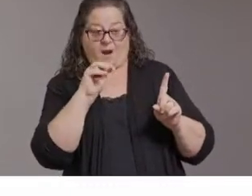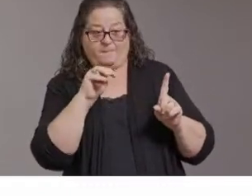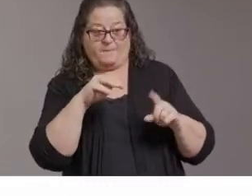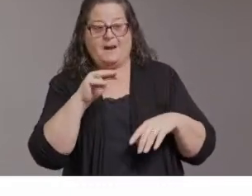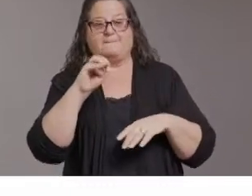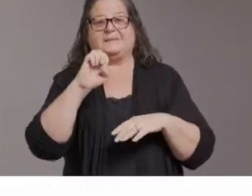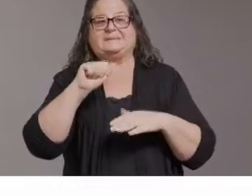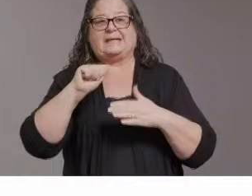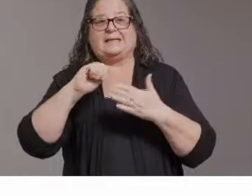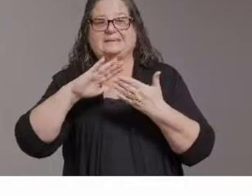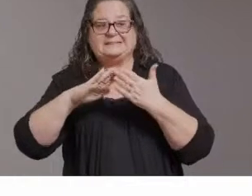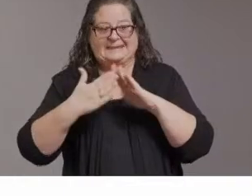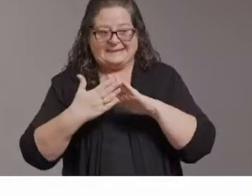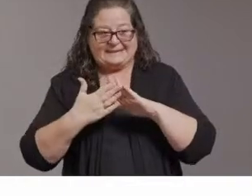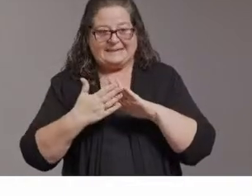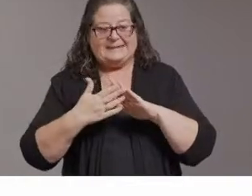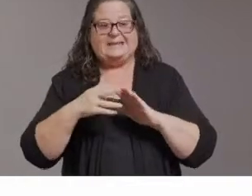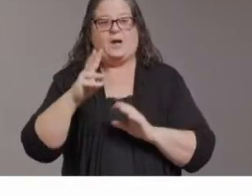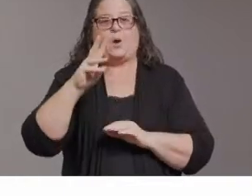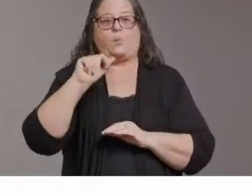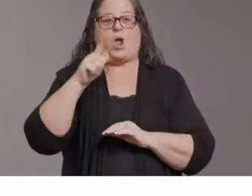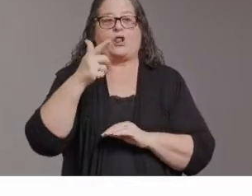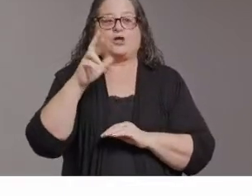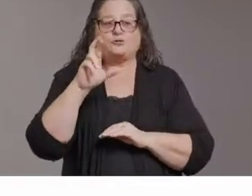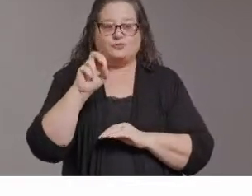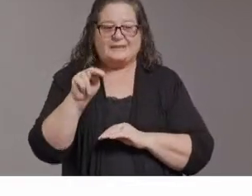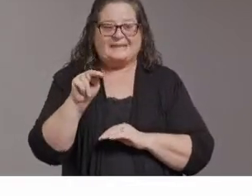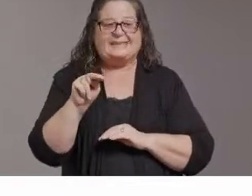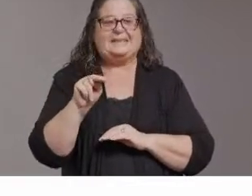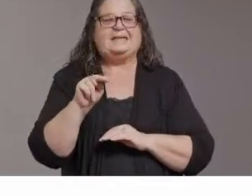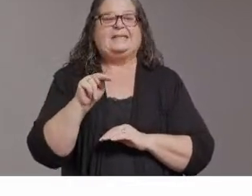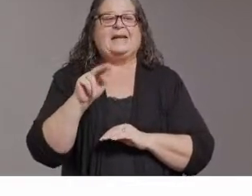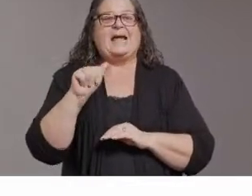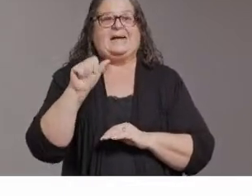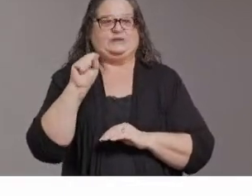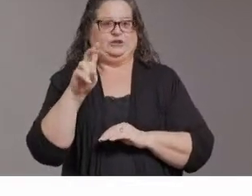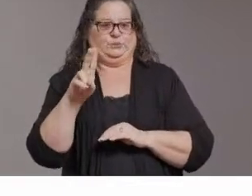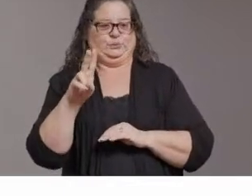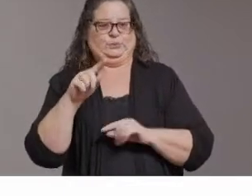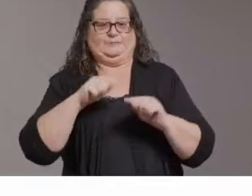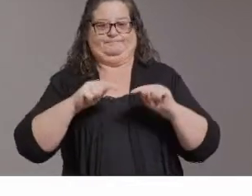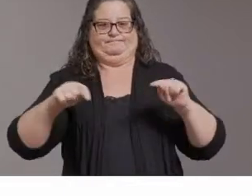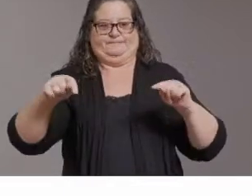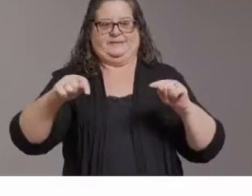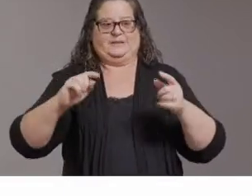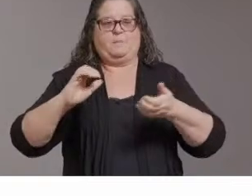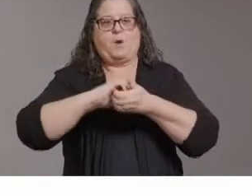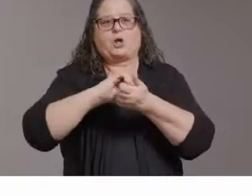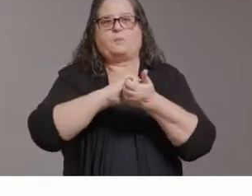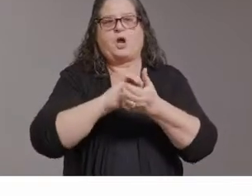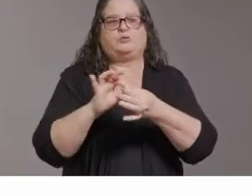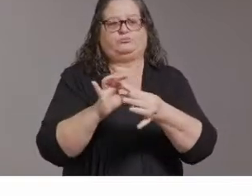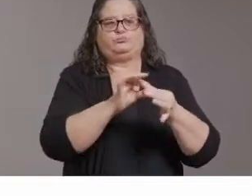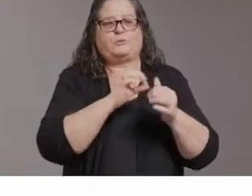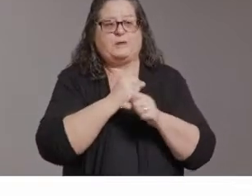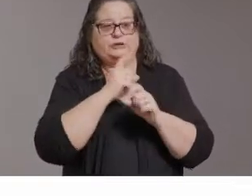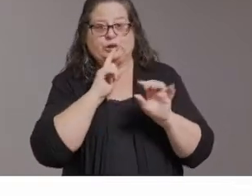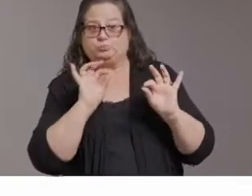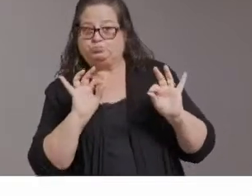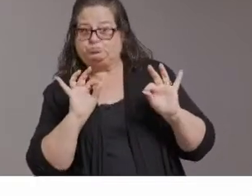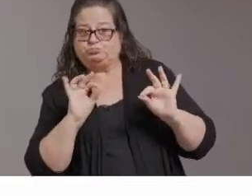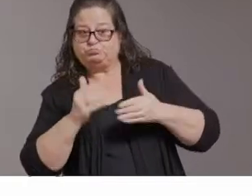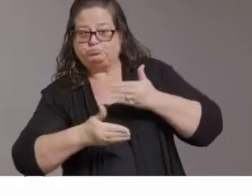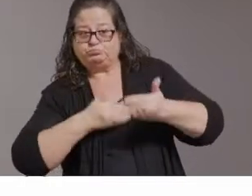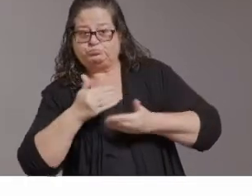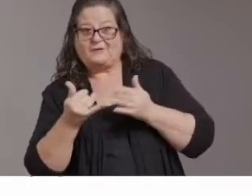state partners. And so we continue to monitor that. And as that site increases efficiency, we'll continue